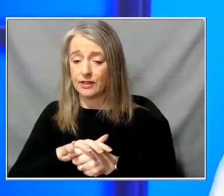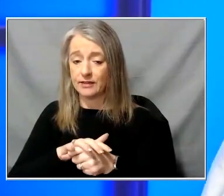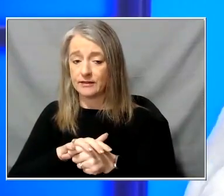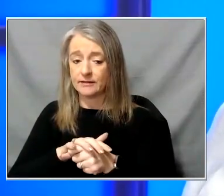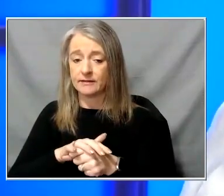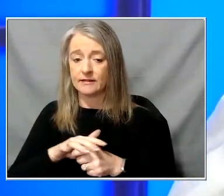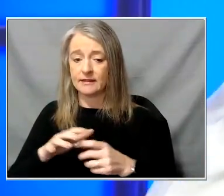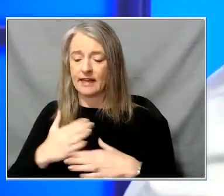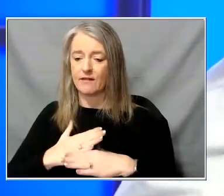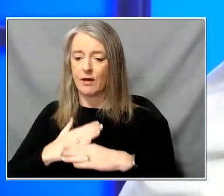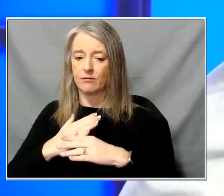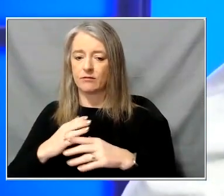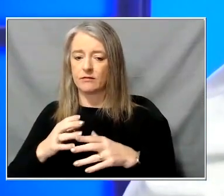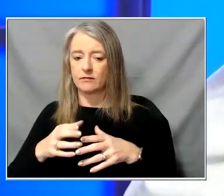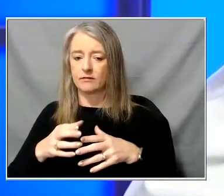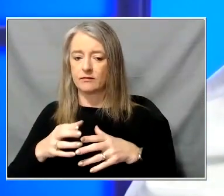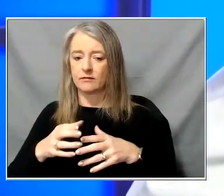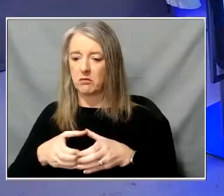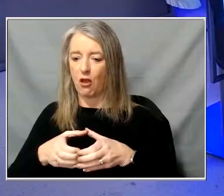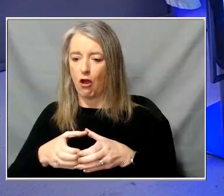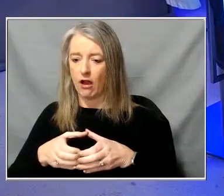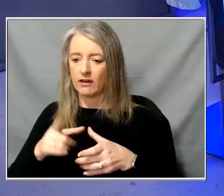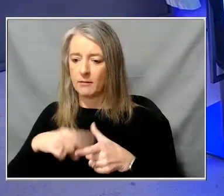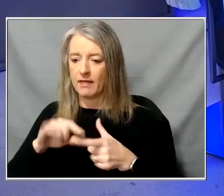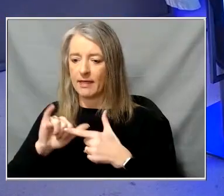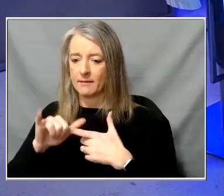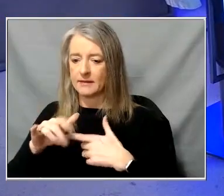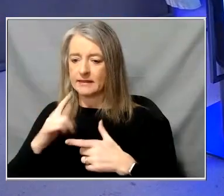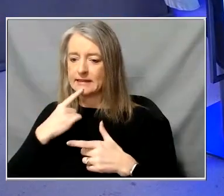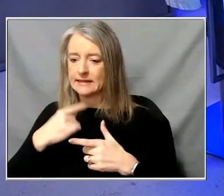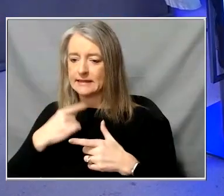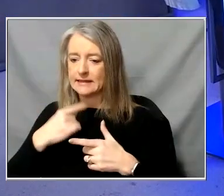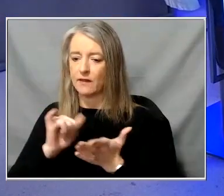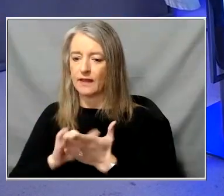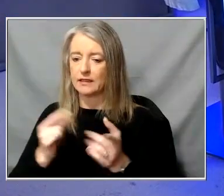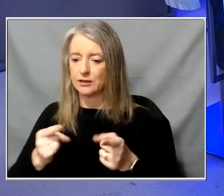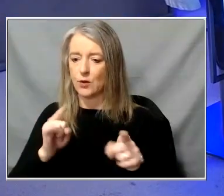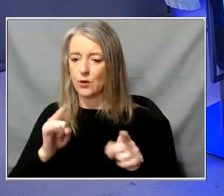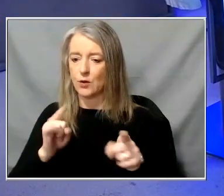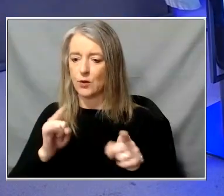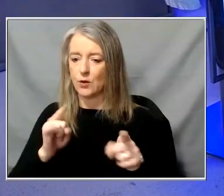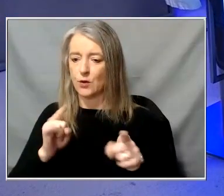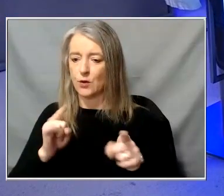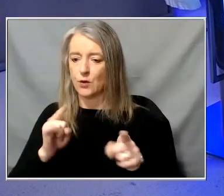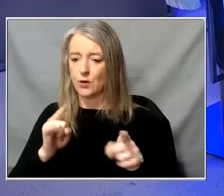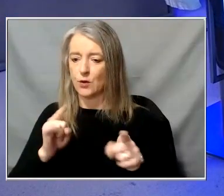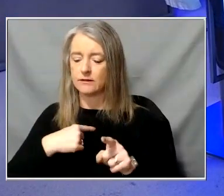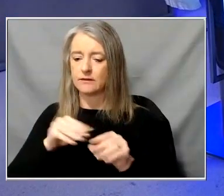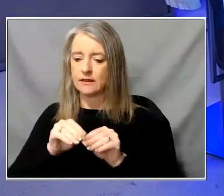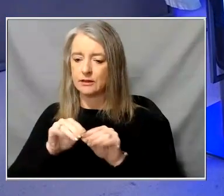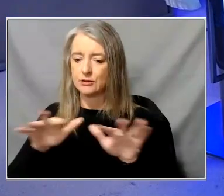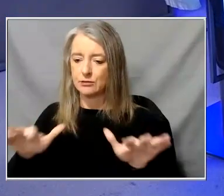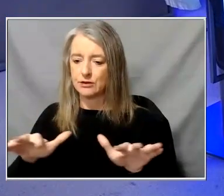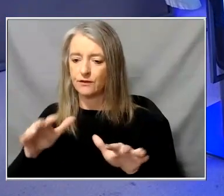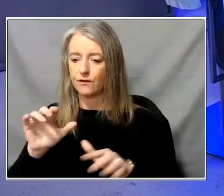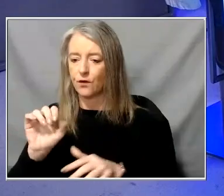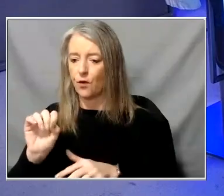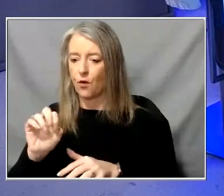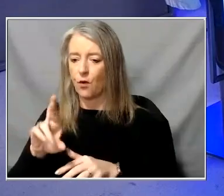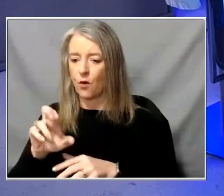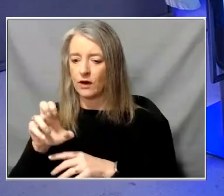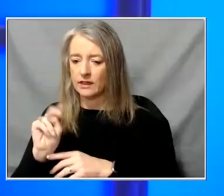about 10% of people can get something we call post-cholecystectomy diarrhea, which was that malabsorption of fat that we talked